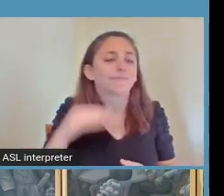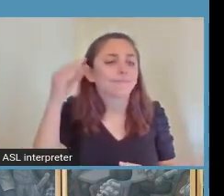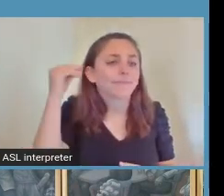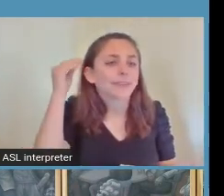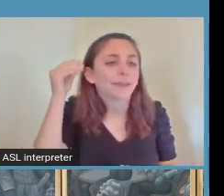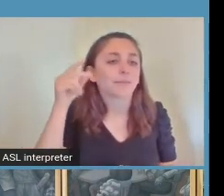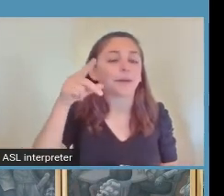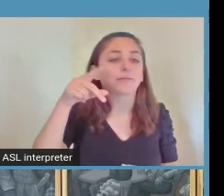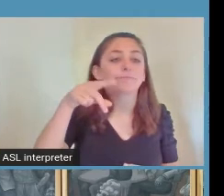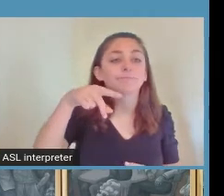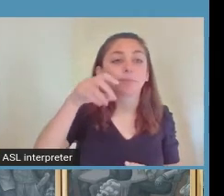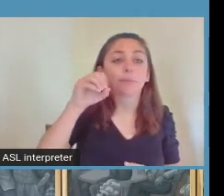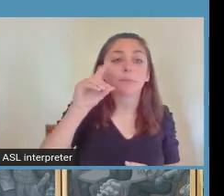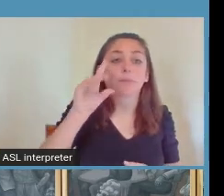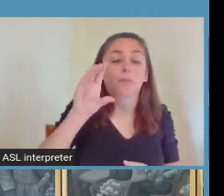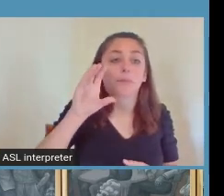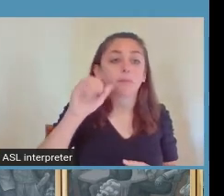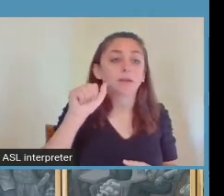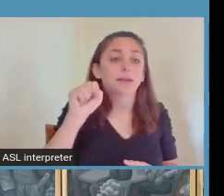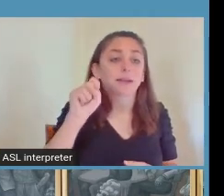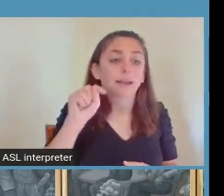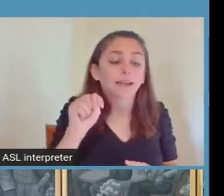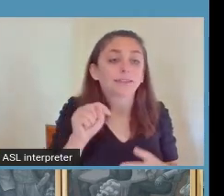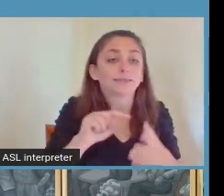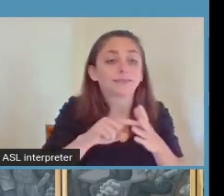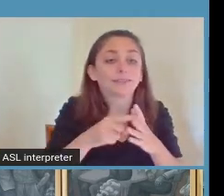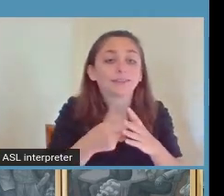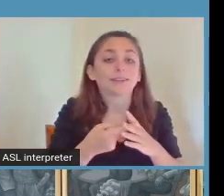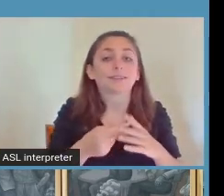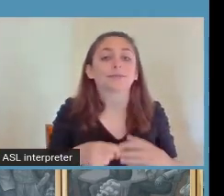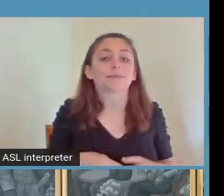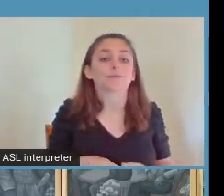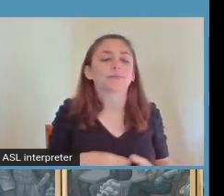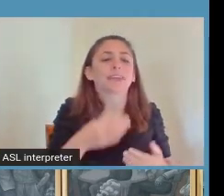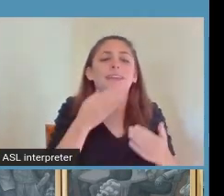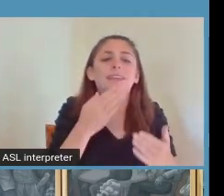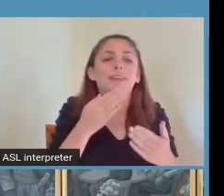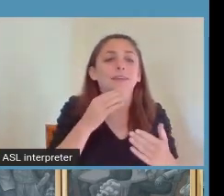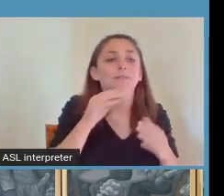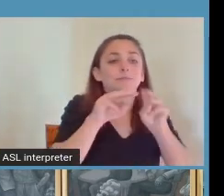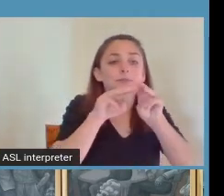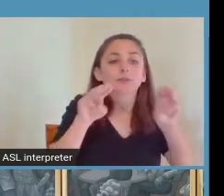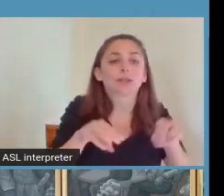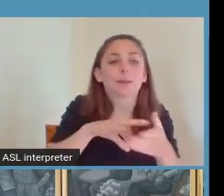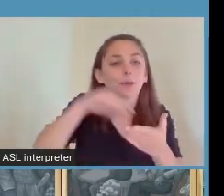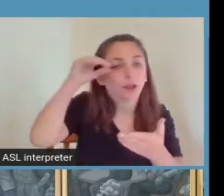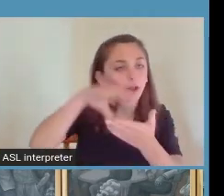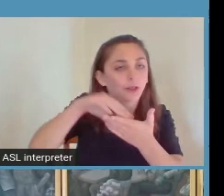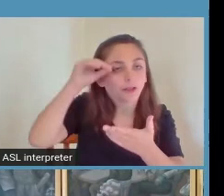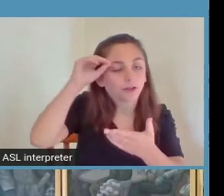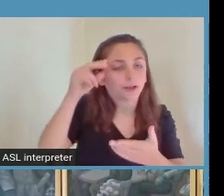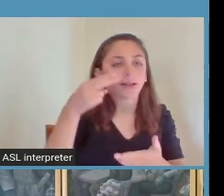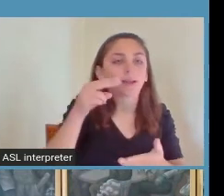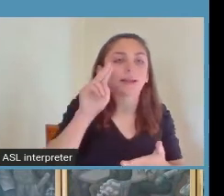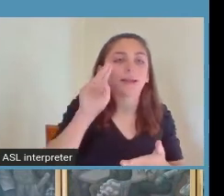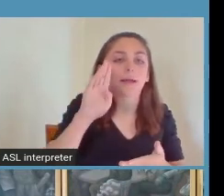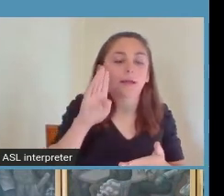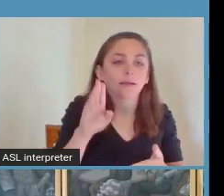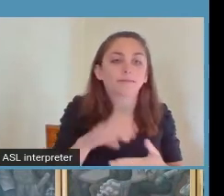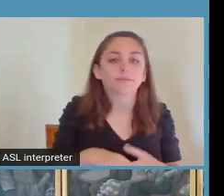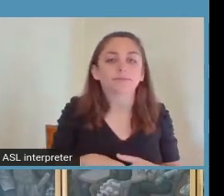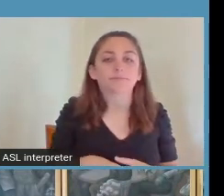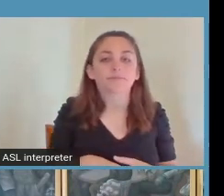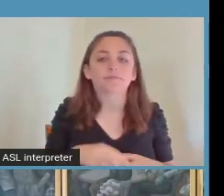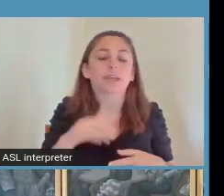own podcast now. And thank you again to the Museum Learning Hub and to the Institute of Museum and Library Services